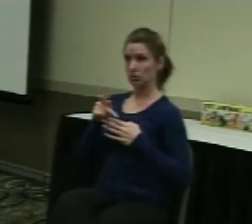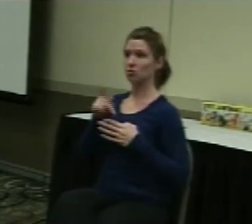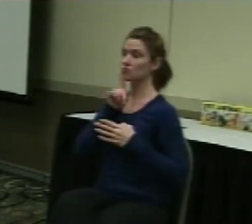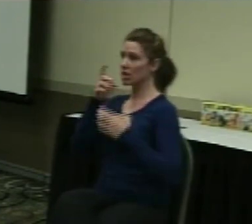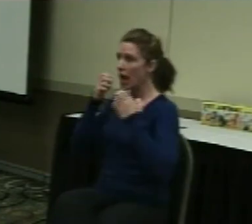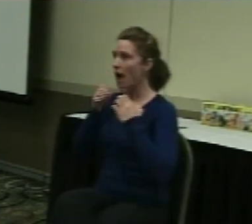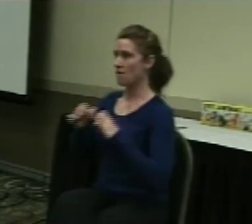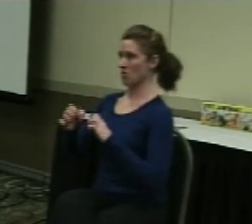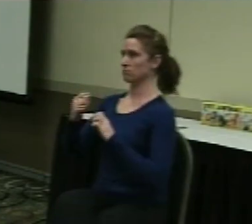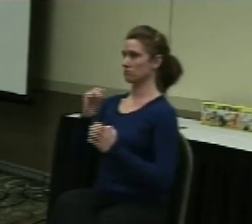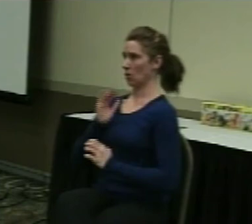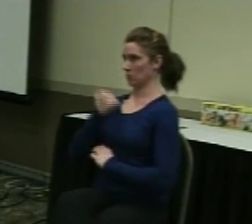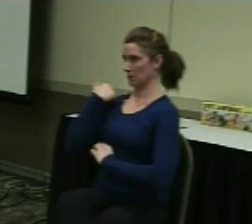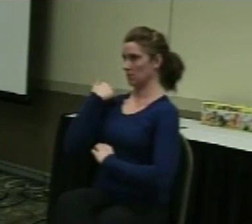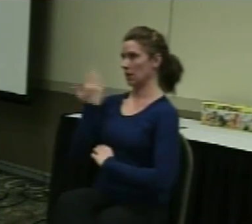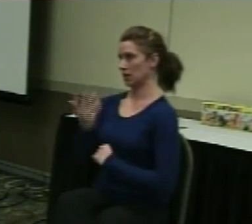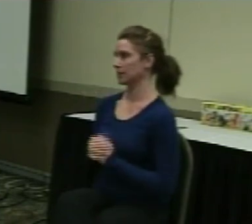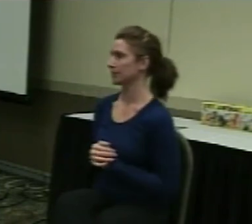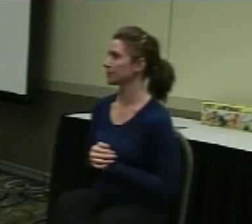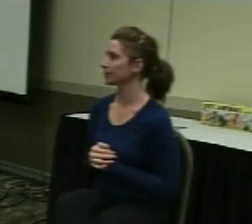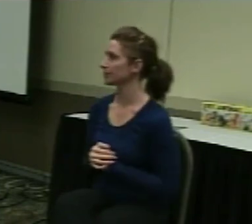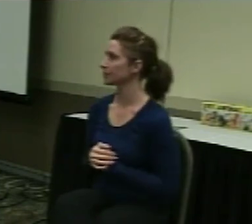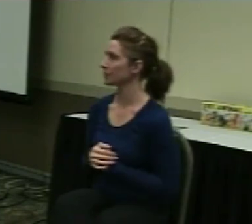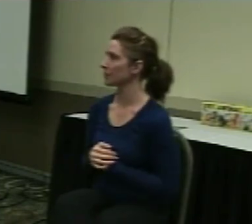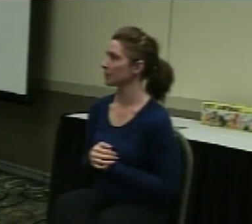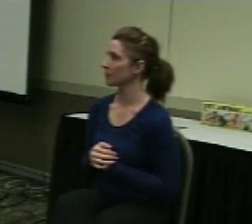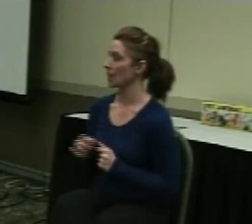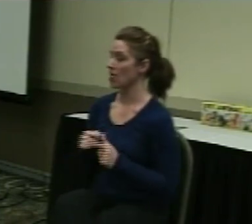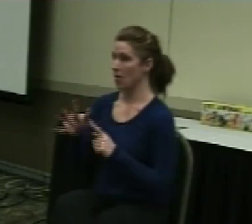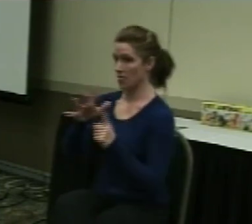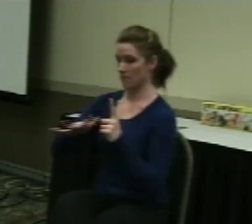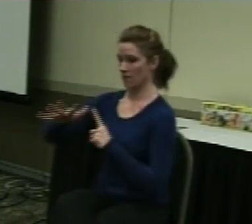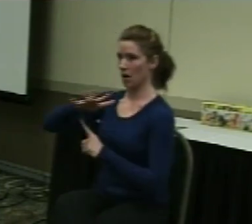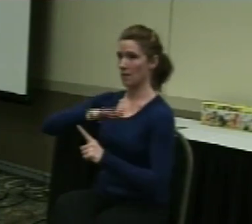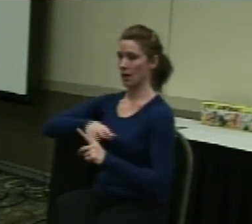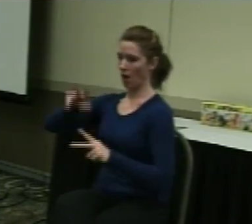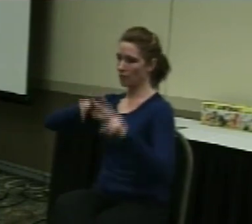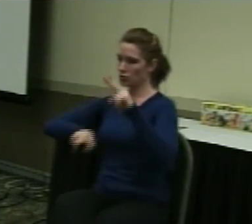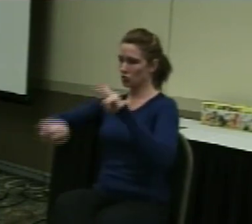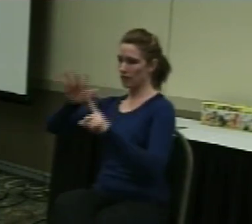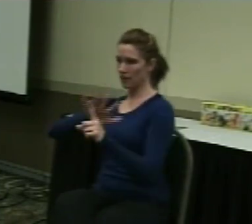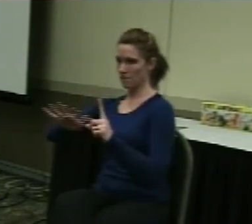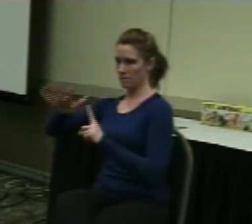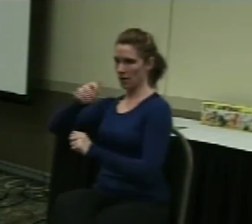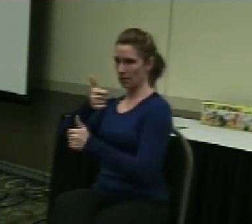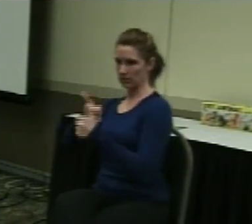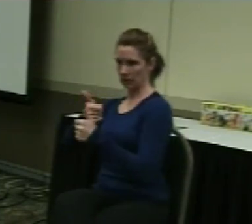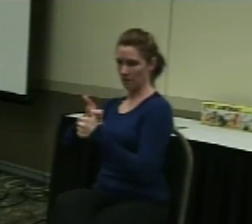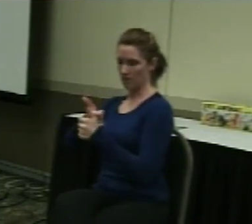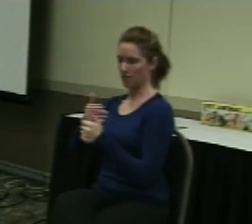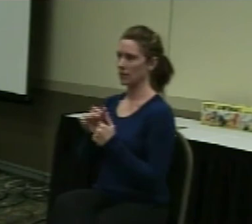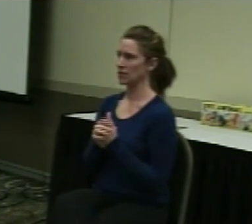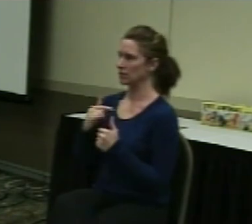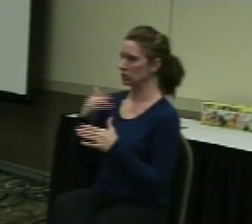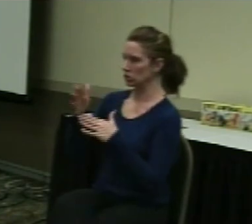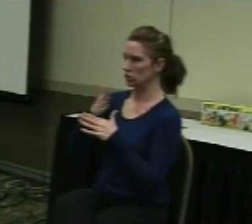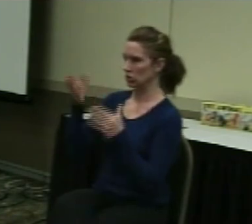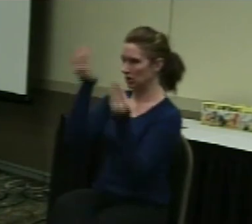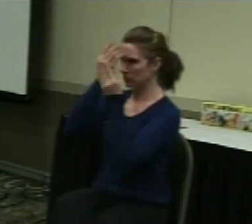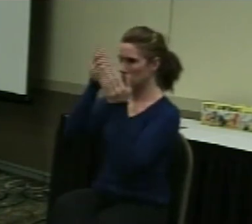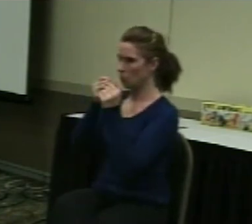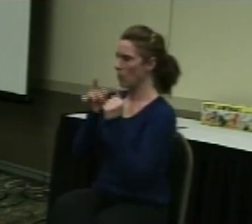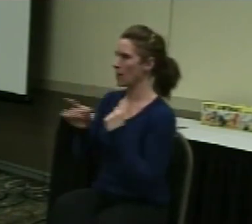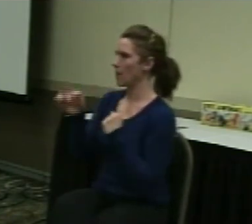So then the environment, observing the environment. Let me share with you